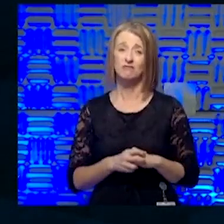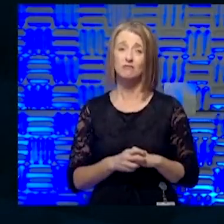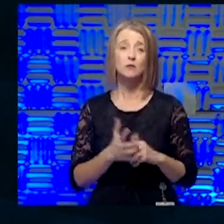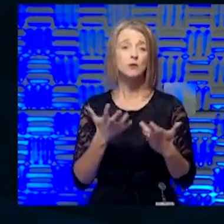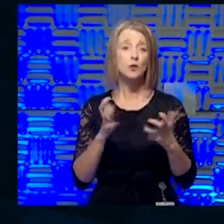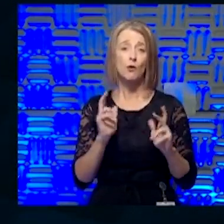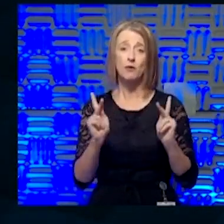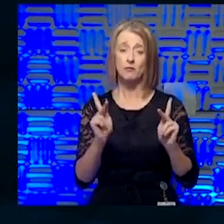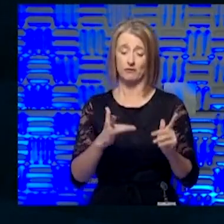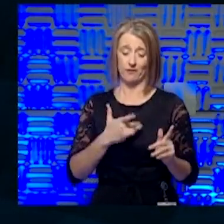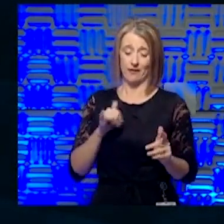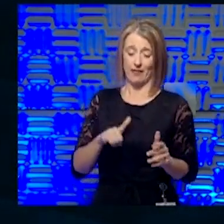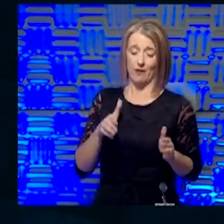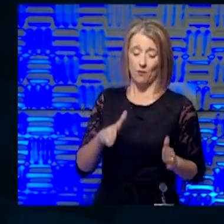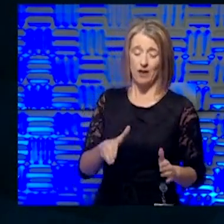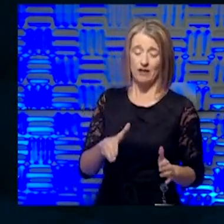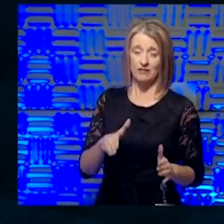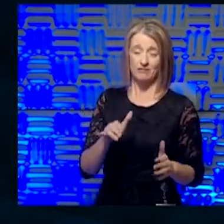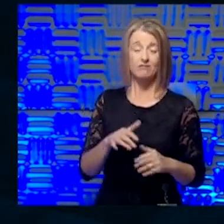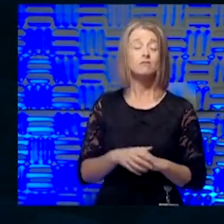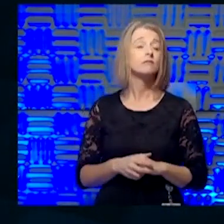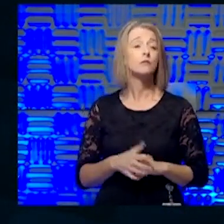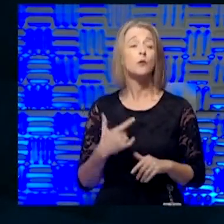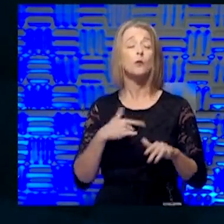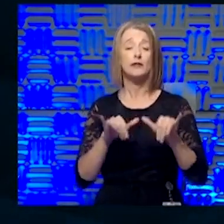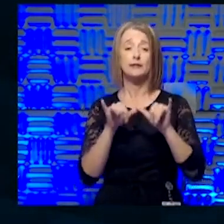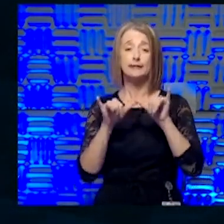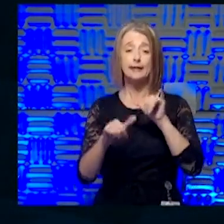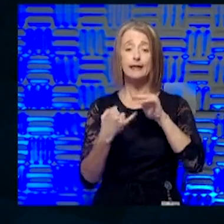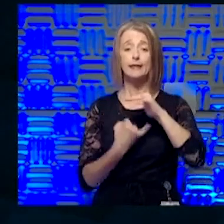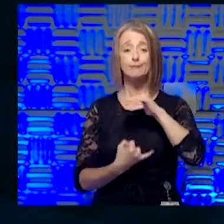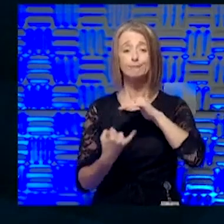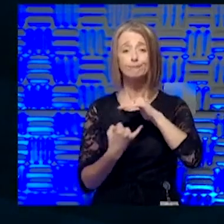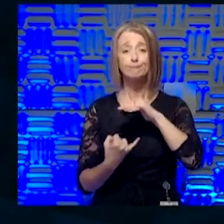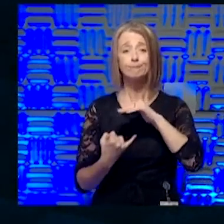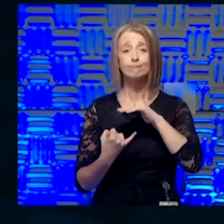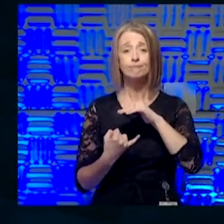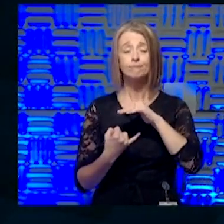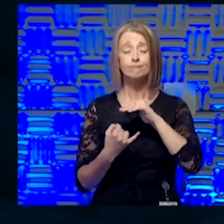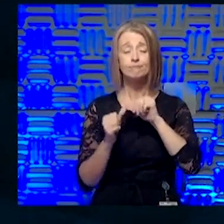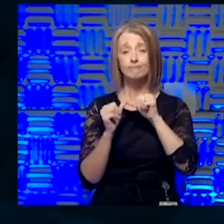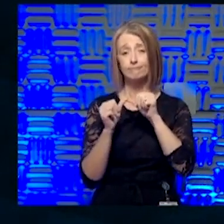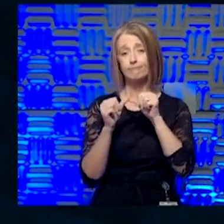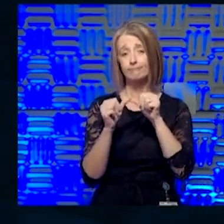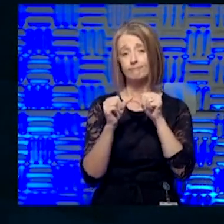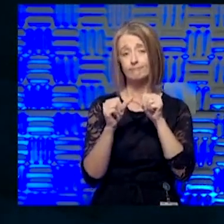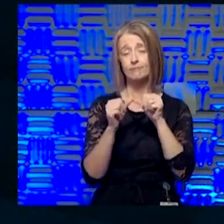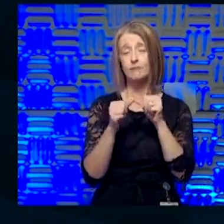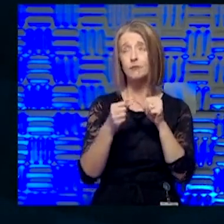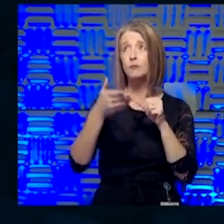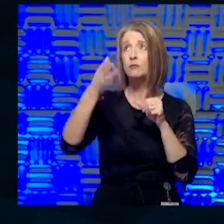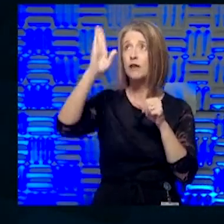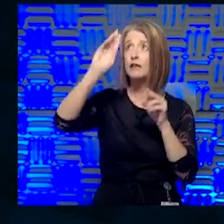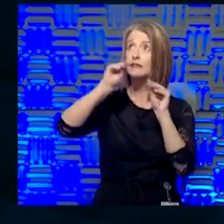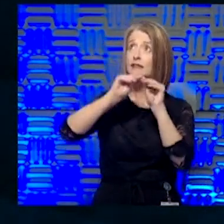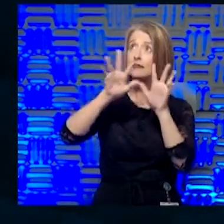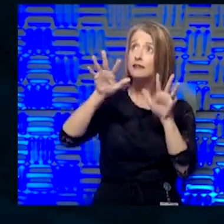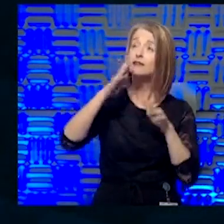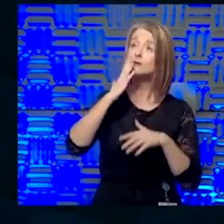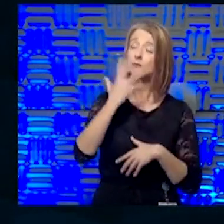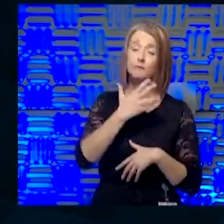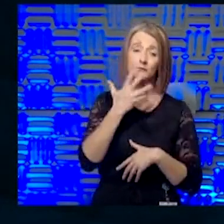this. And so we stayed, and we stayed quarantined, and praise God, we made it